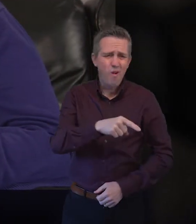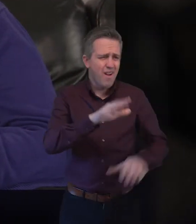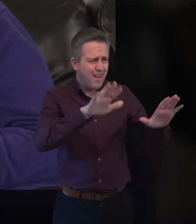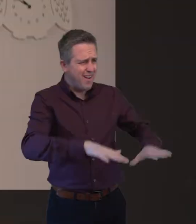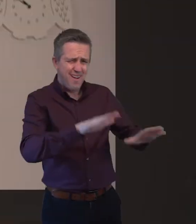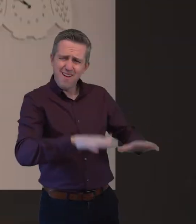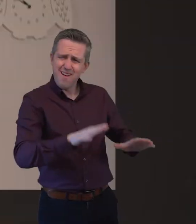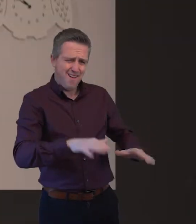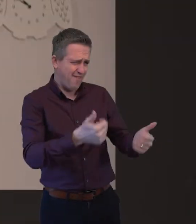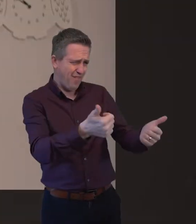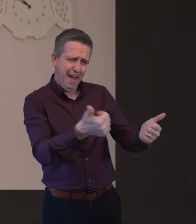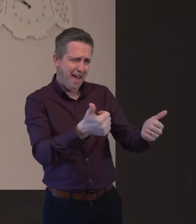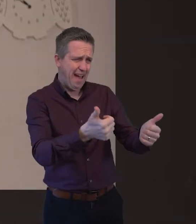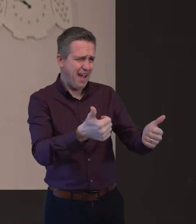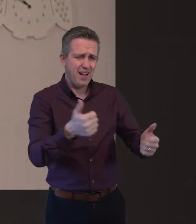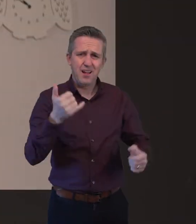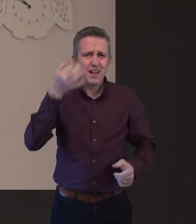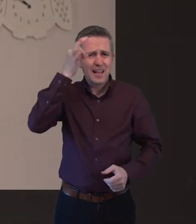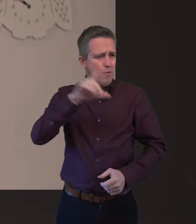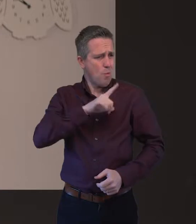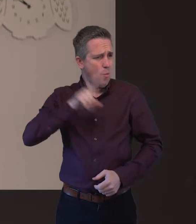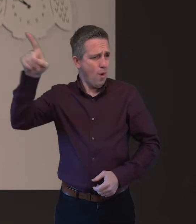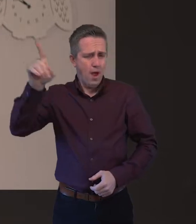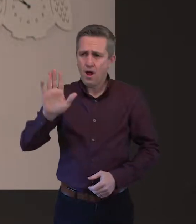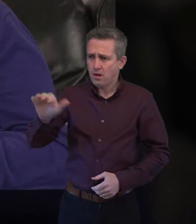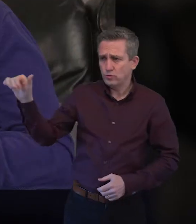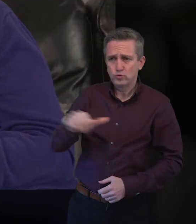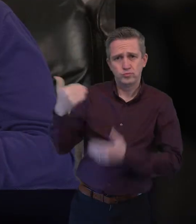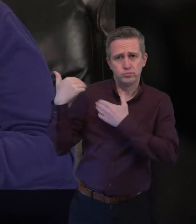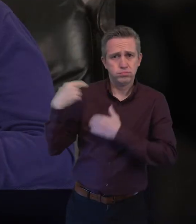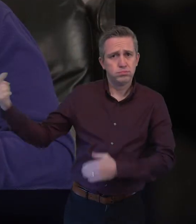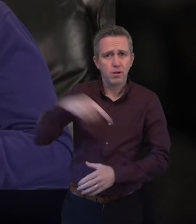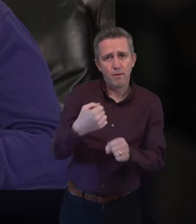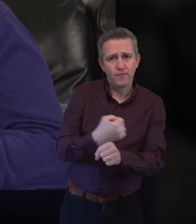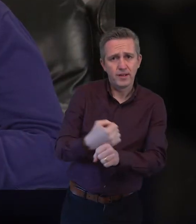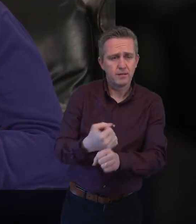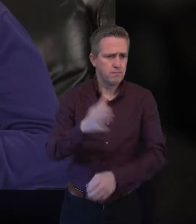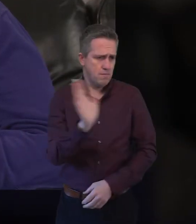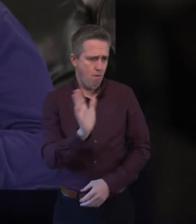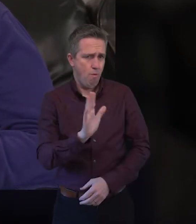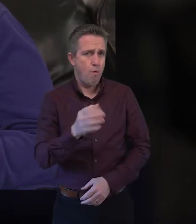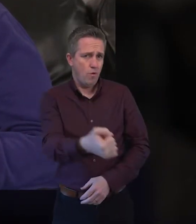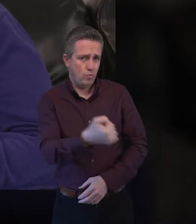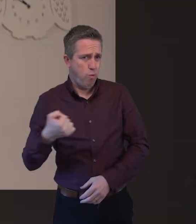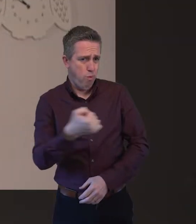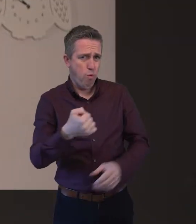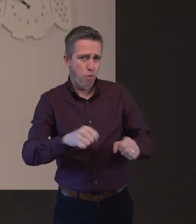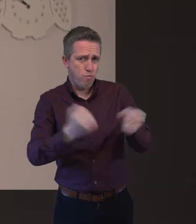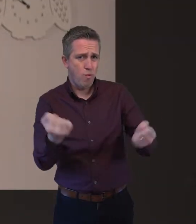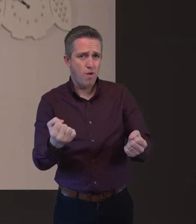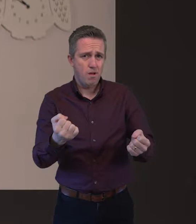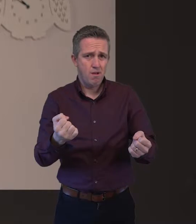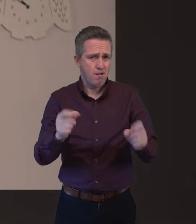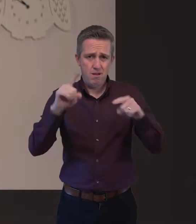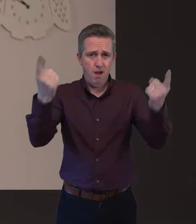cupboard door. Why would I need to phone the council? Well, it's their responsibility. No, it's a cupboard door. The council can't